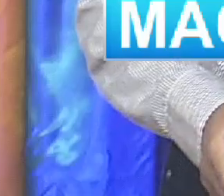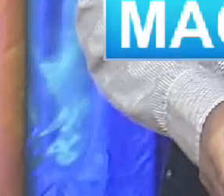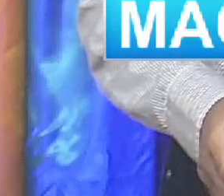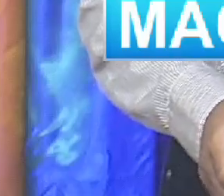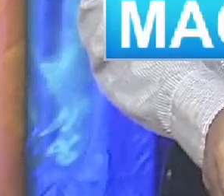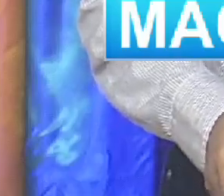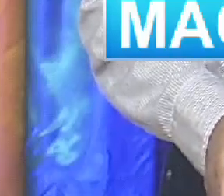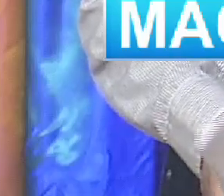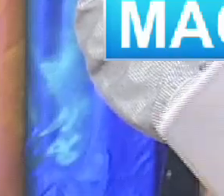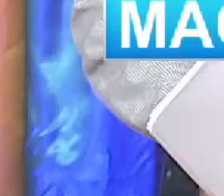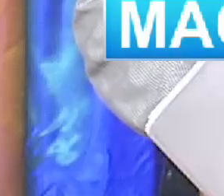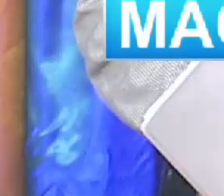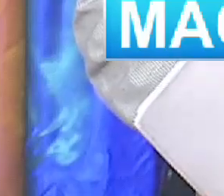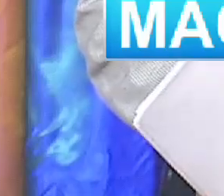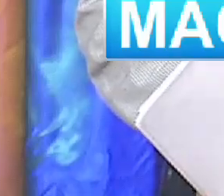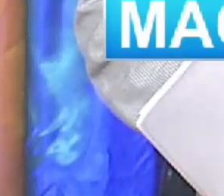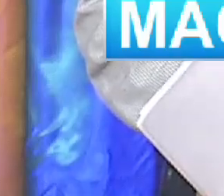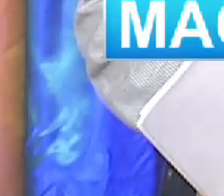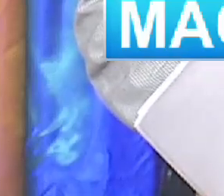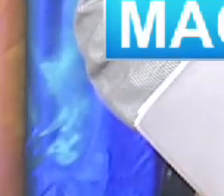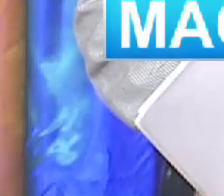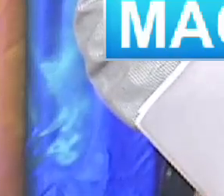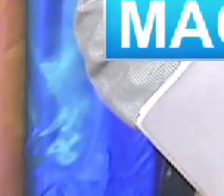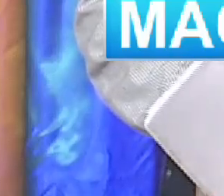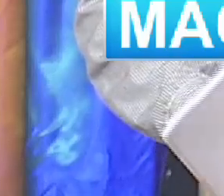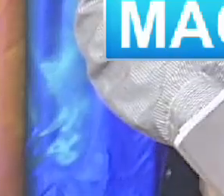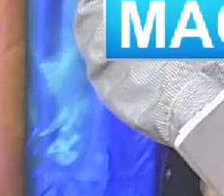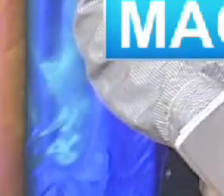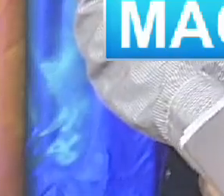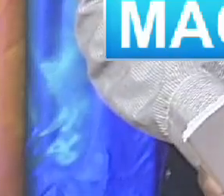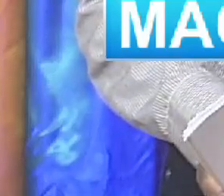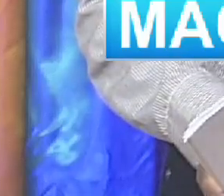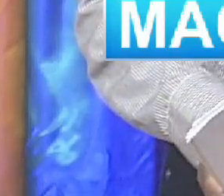Good morning, everyone. I'm Akash Lopinder, and this is your morning edition.